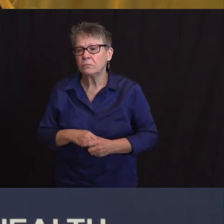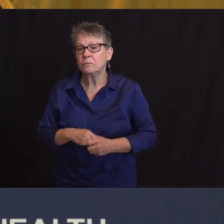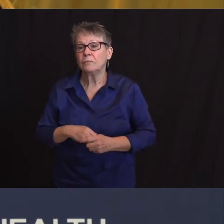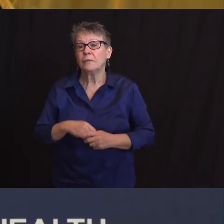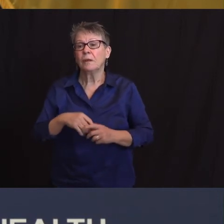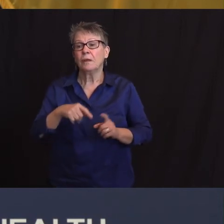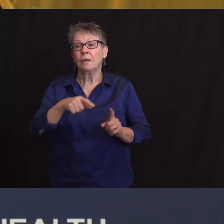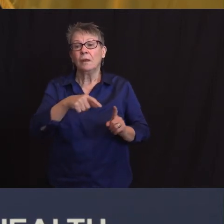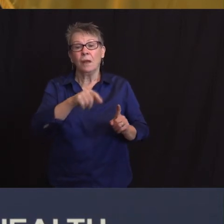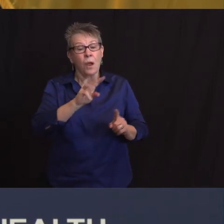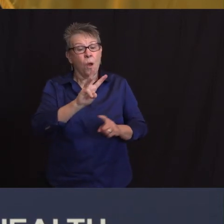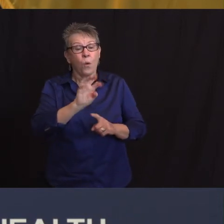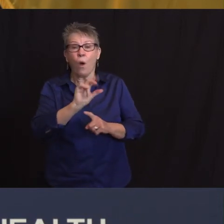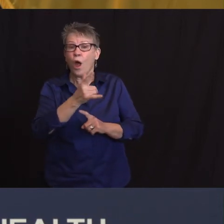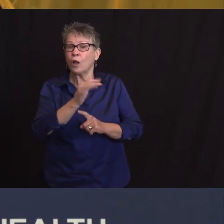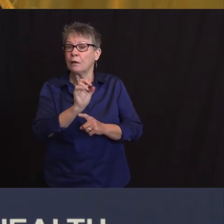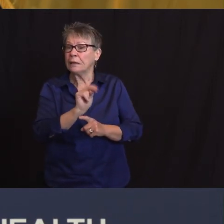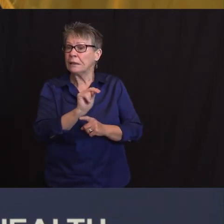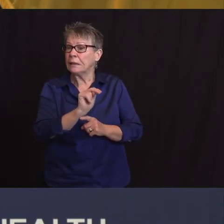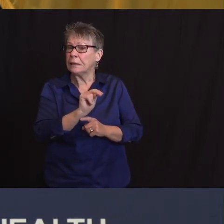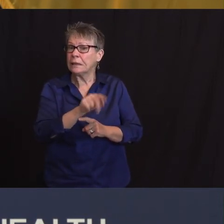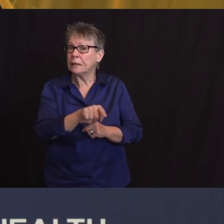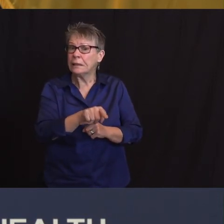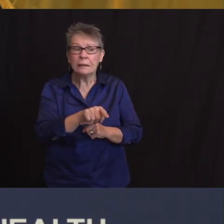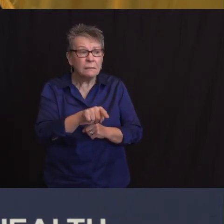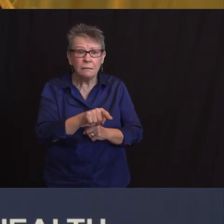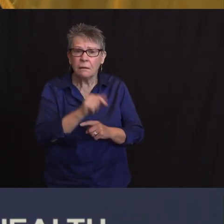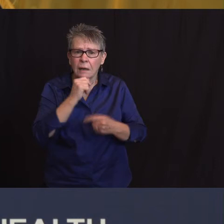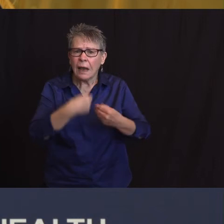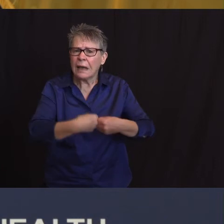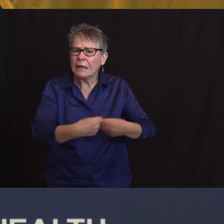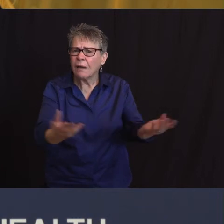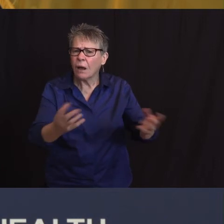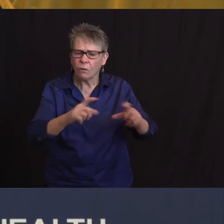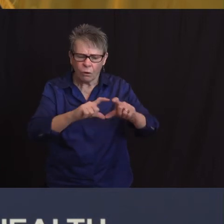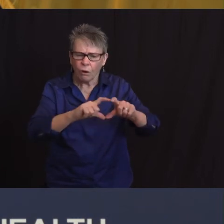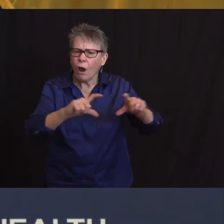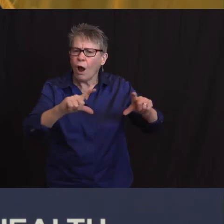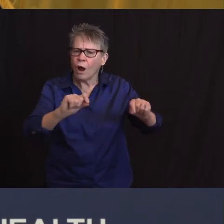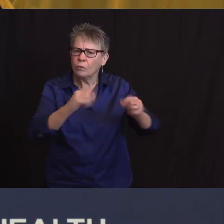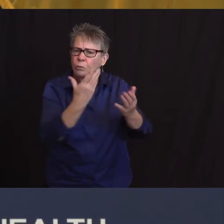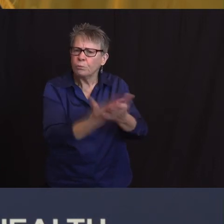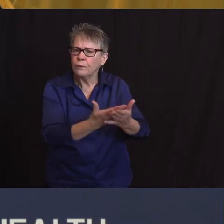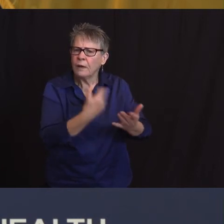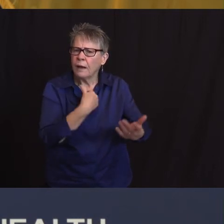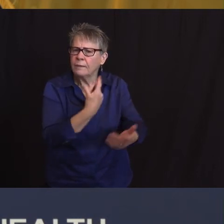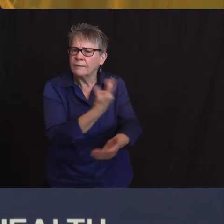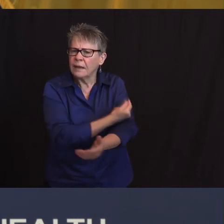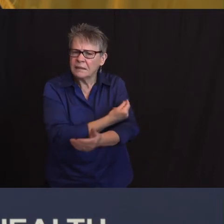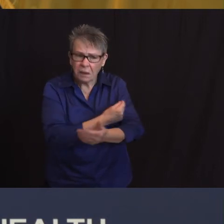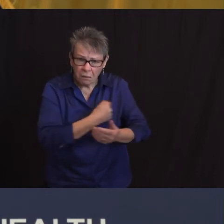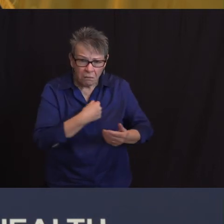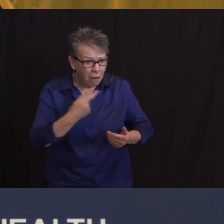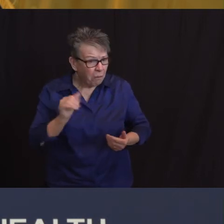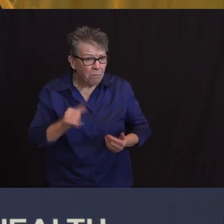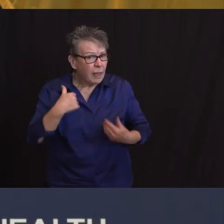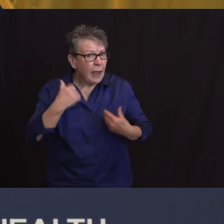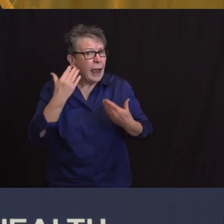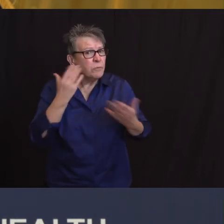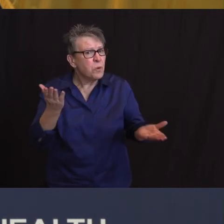team. First I've heard of it, but not to say it isn't the case. And I can't read my writing on the last one, but I believe it was for you, Judy.